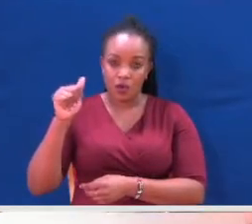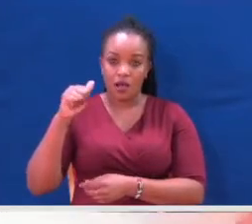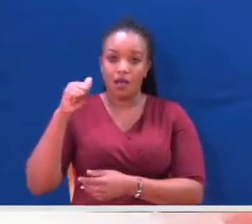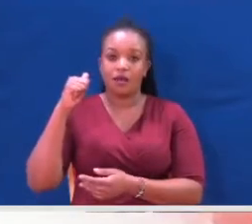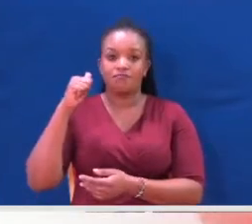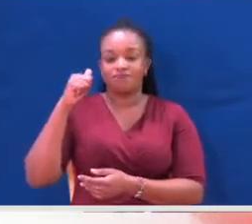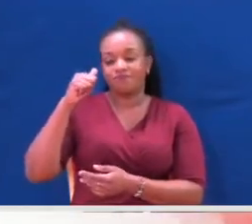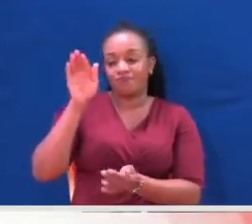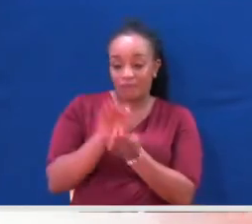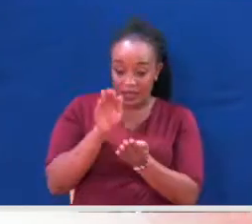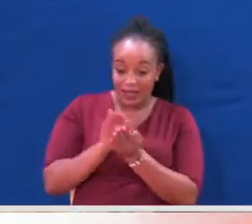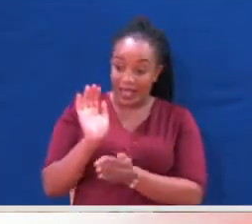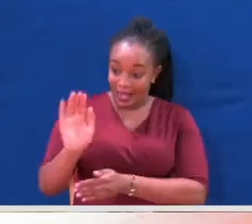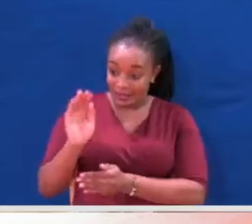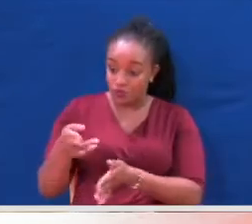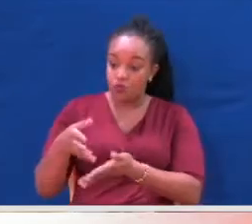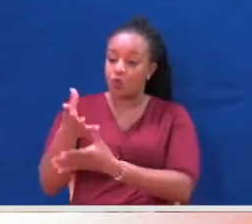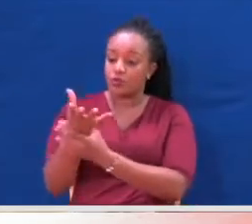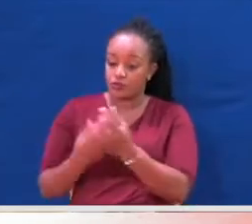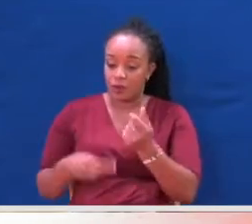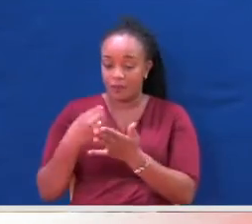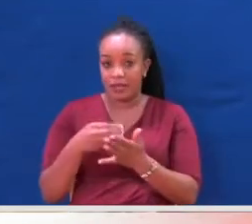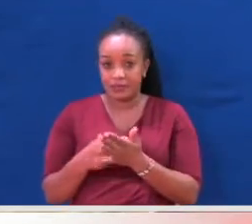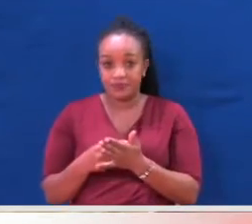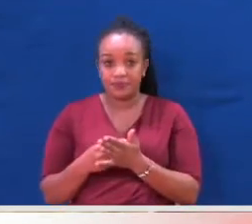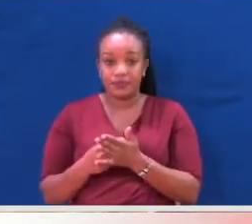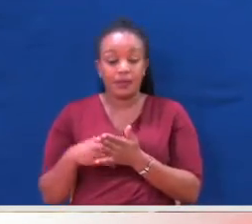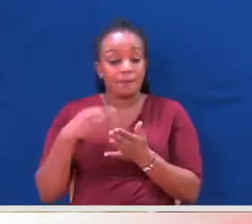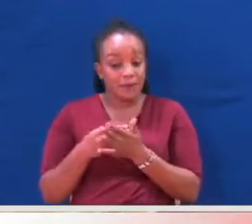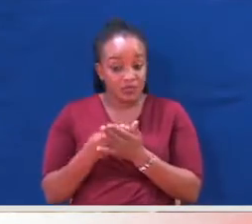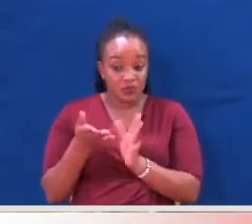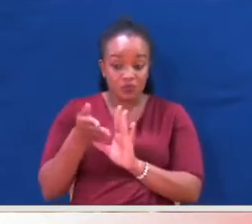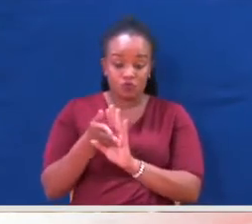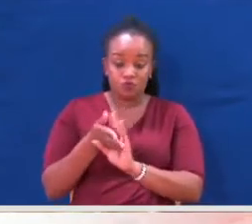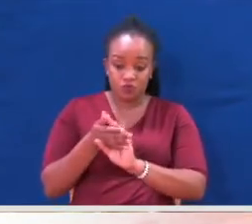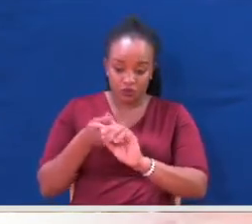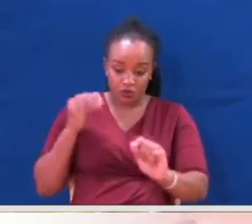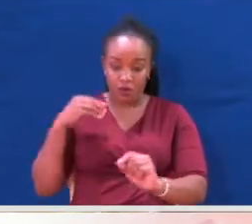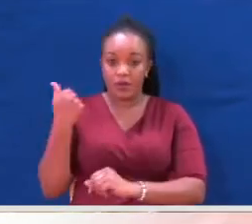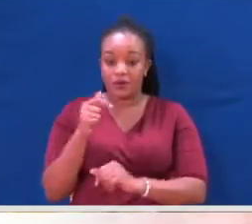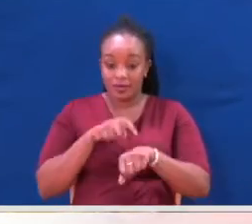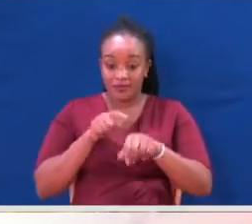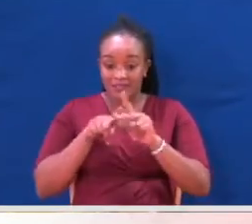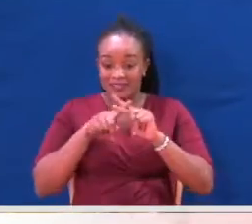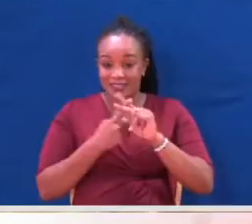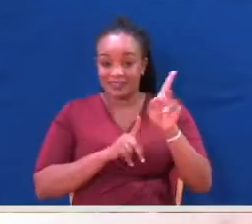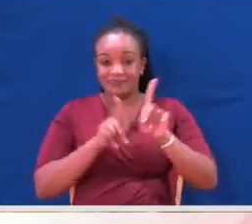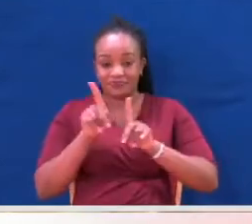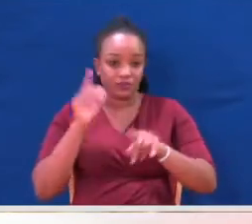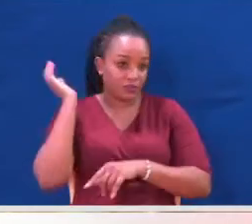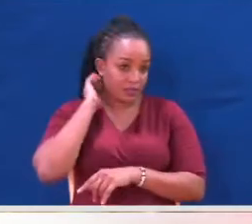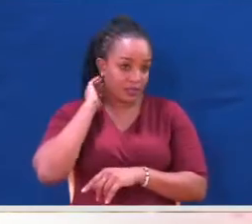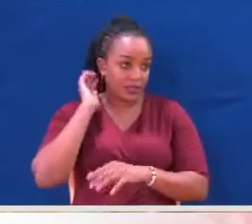account. Pesa haku ametoa, tabo wafikirie waende na Murang'a. Walipoanza safari ya kwenda Murang'a, walifika pahali inaitwa